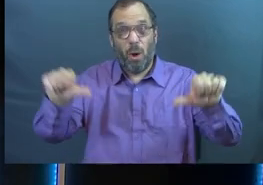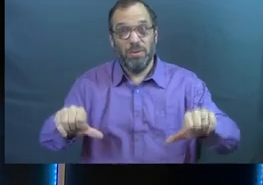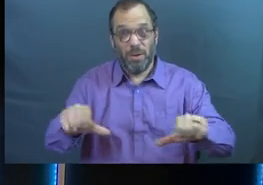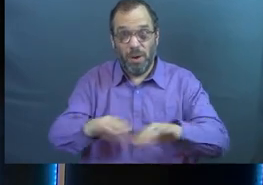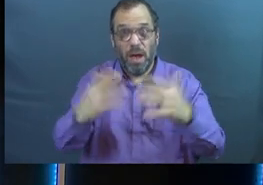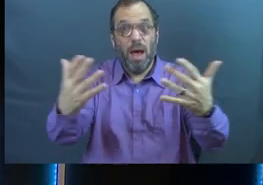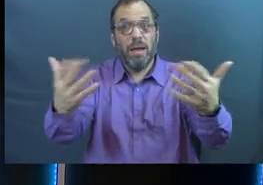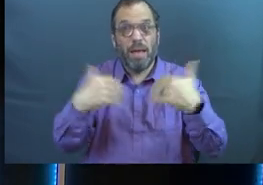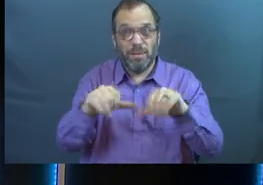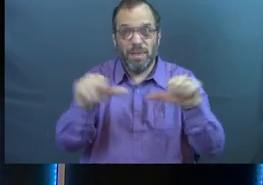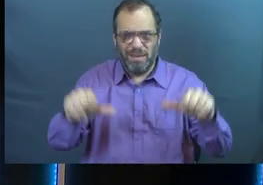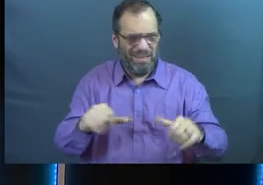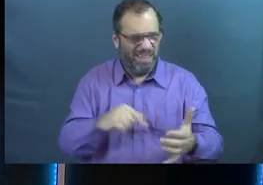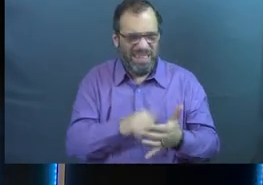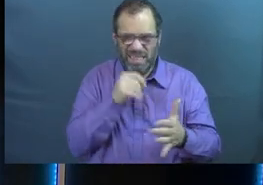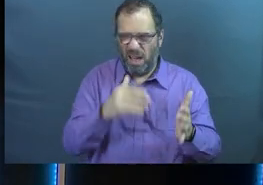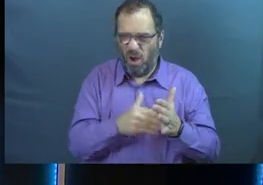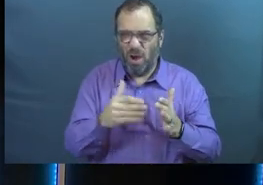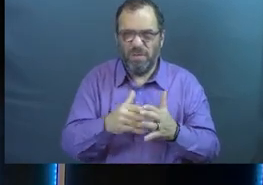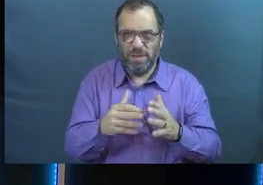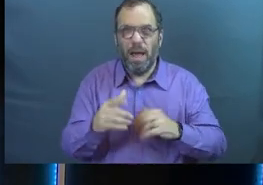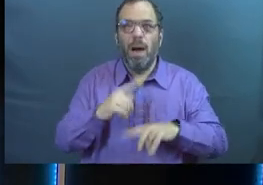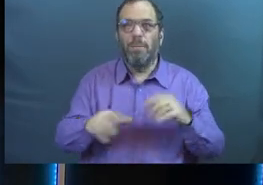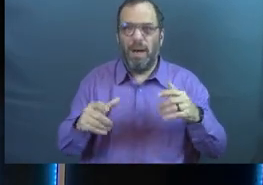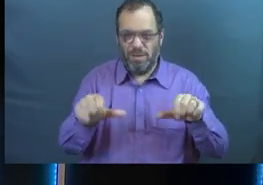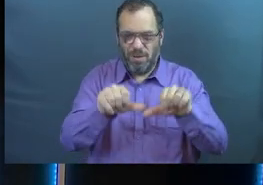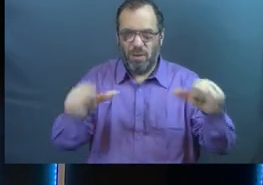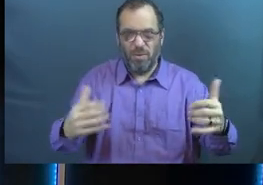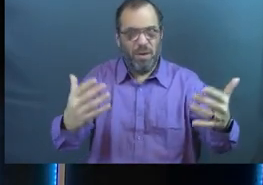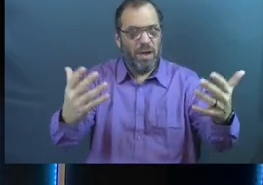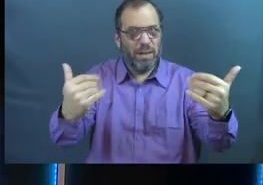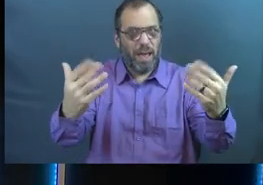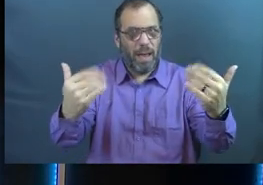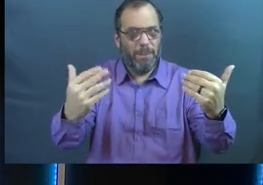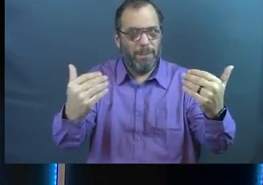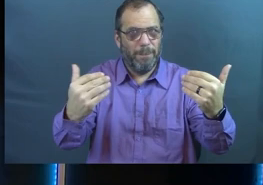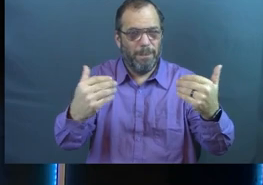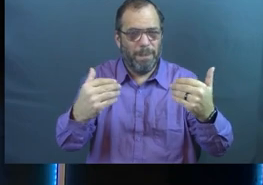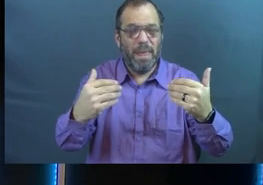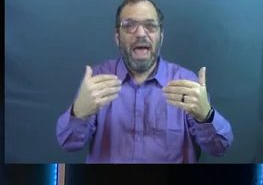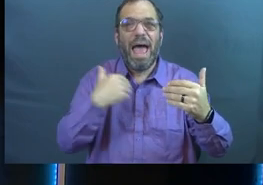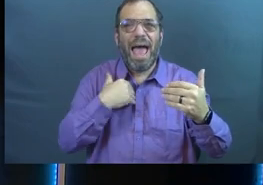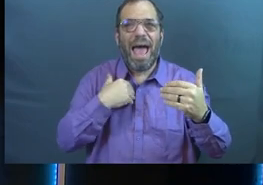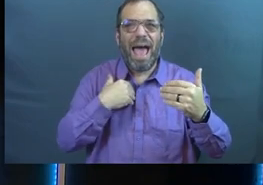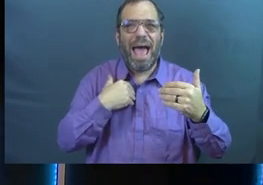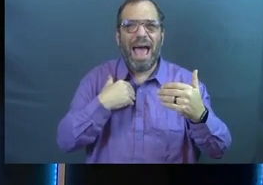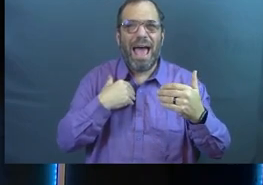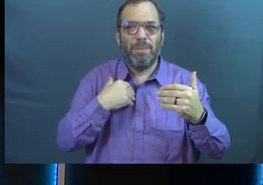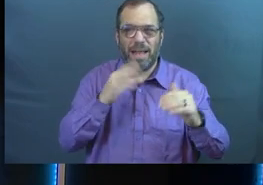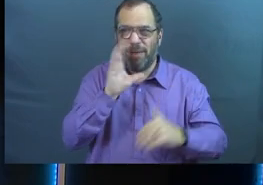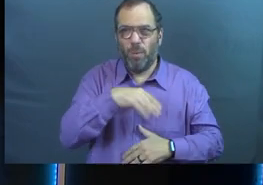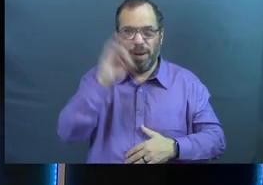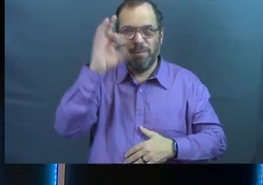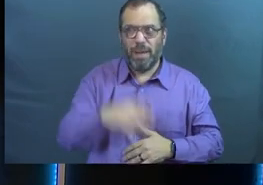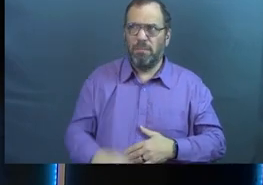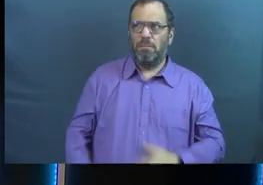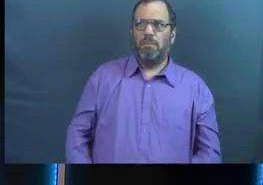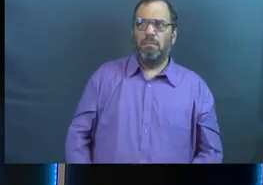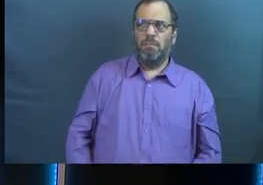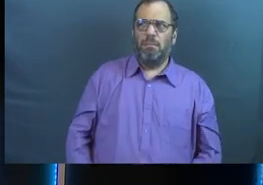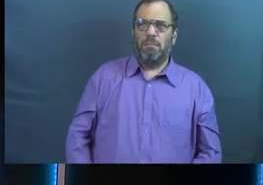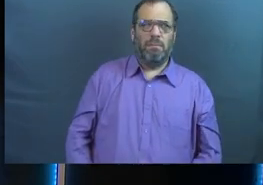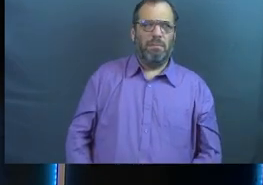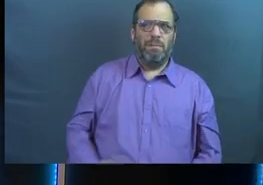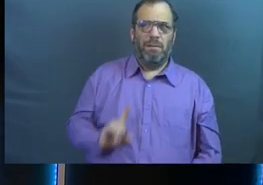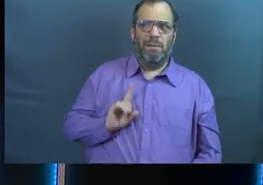even. We don't do this a lot, but I'm going to open up the altar. And I don't have weird pastor expectations on you that people are going to